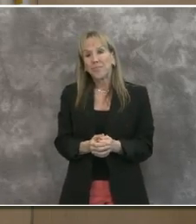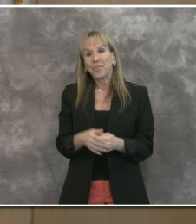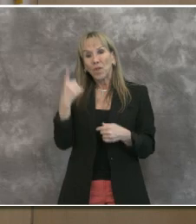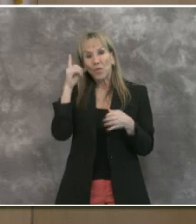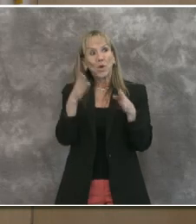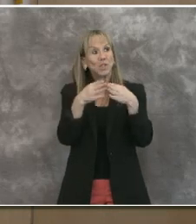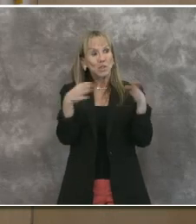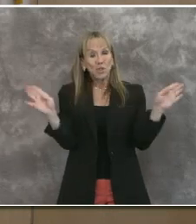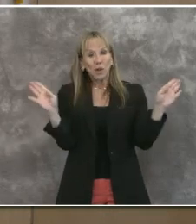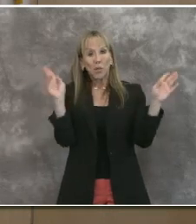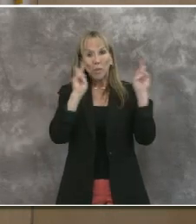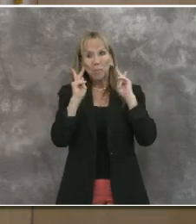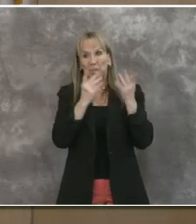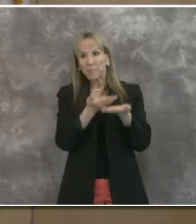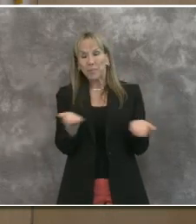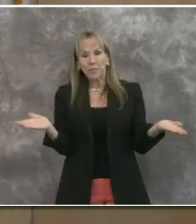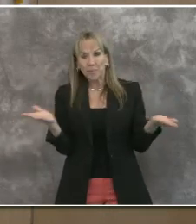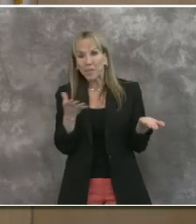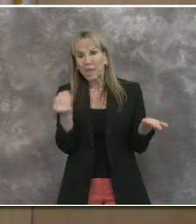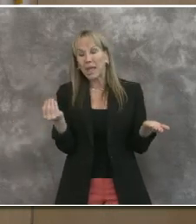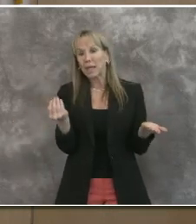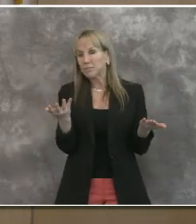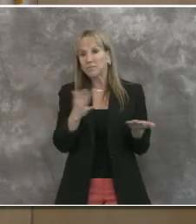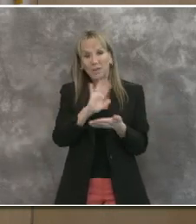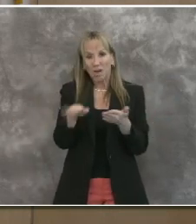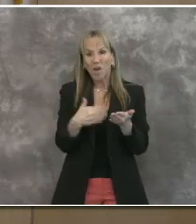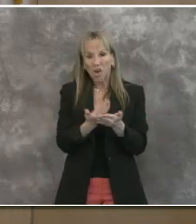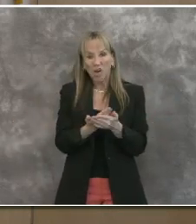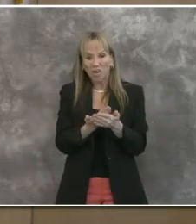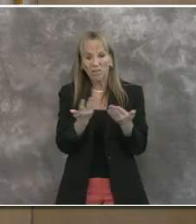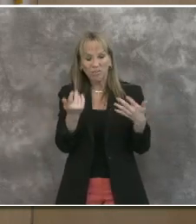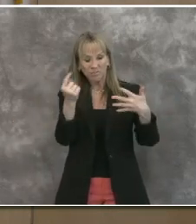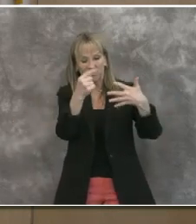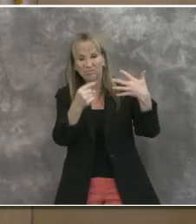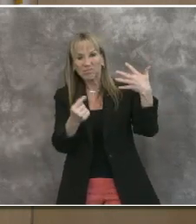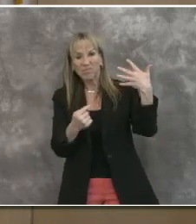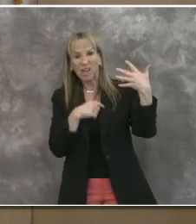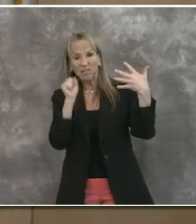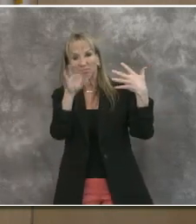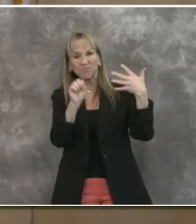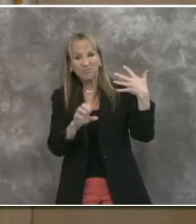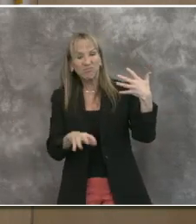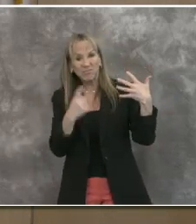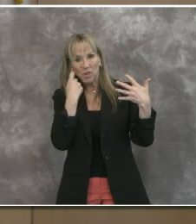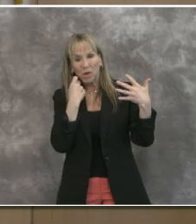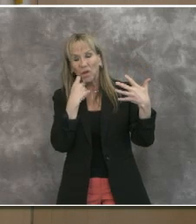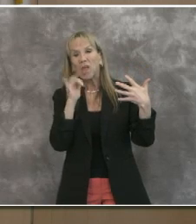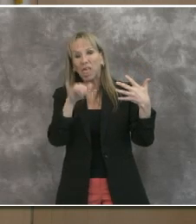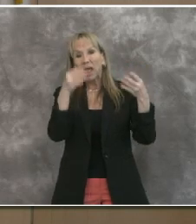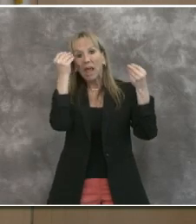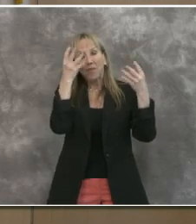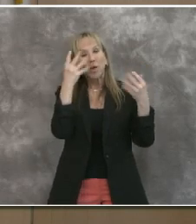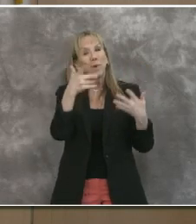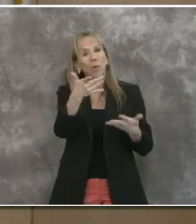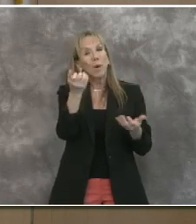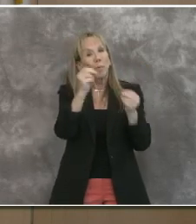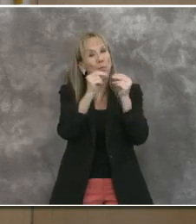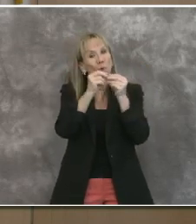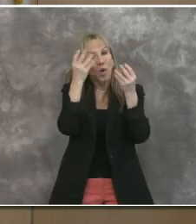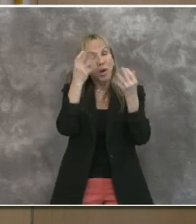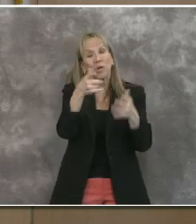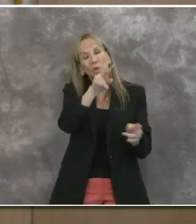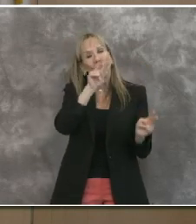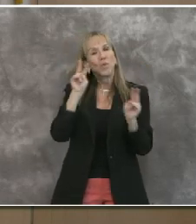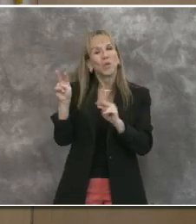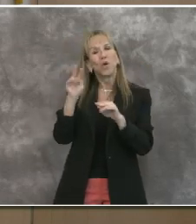the general public and all of those types of chronic diseases. That information is found on our Community